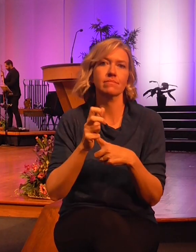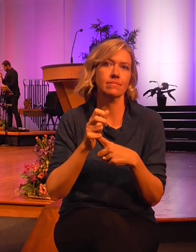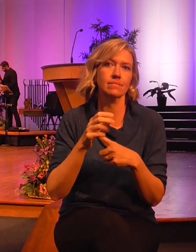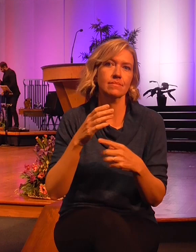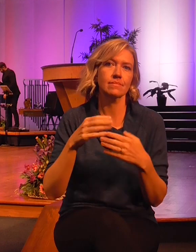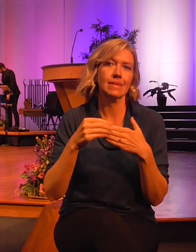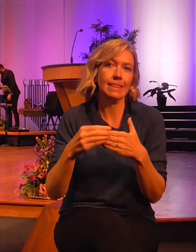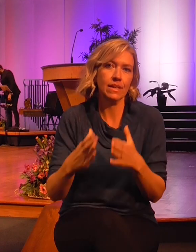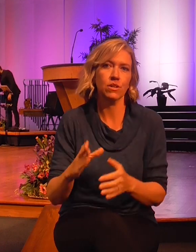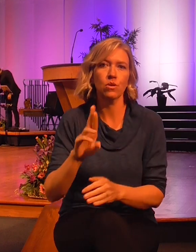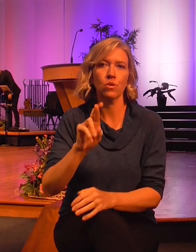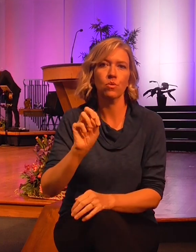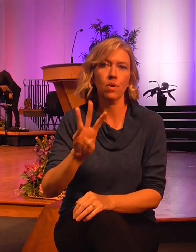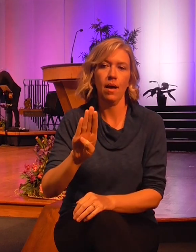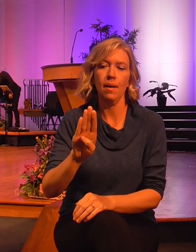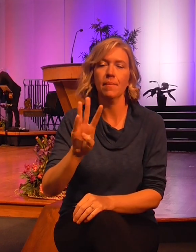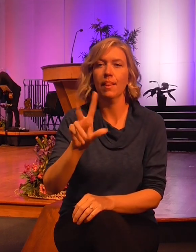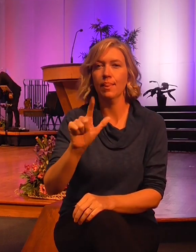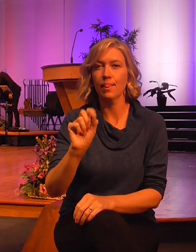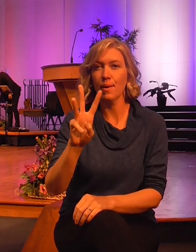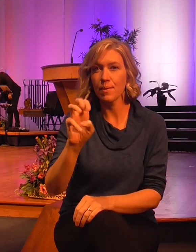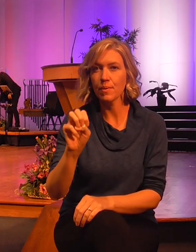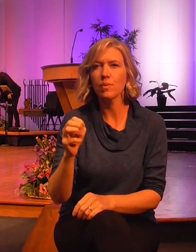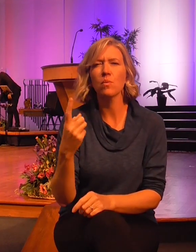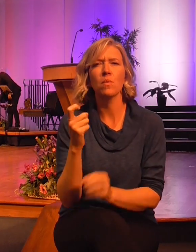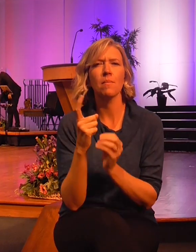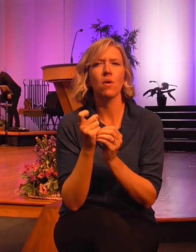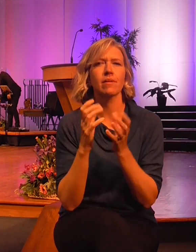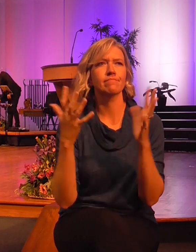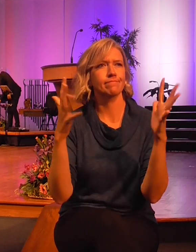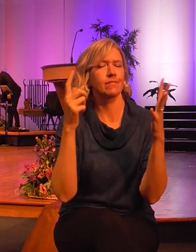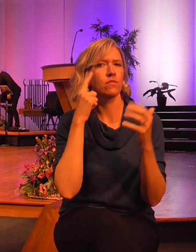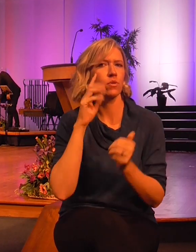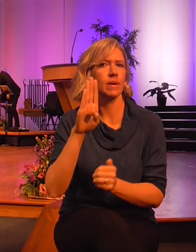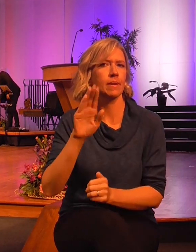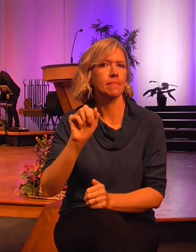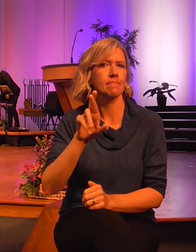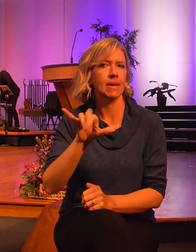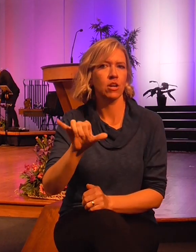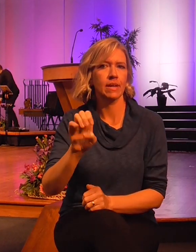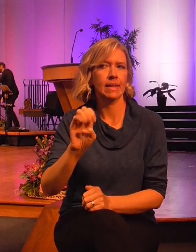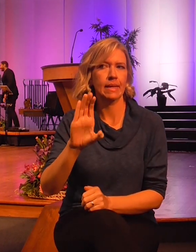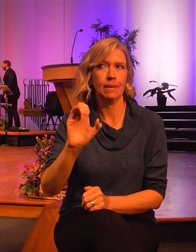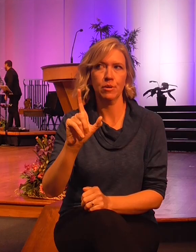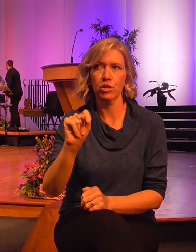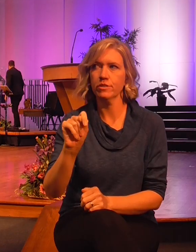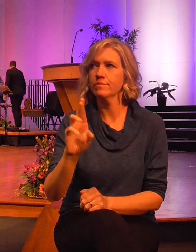Rob Lowe. Let's hear it one more time for Barry Ebert as well.